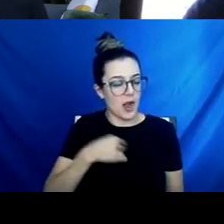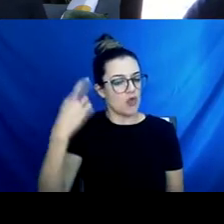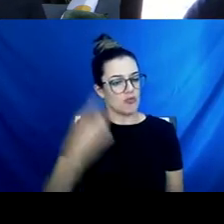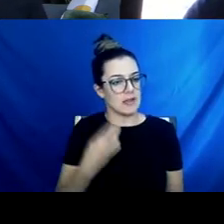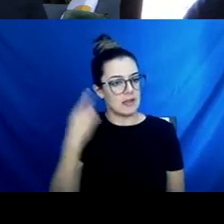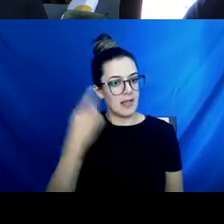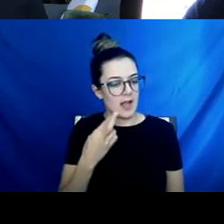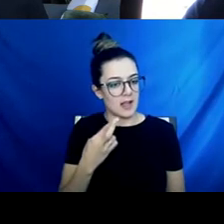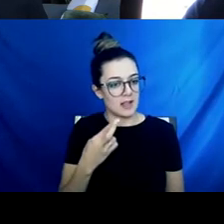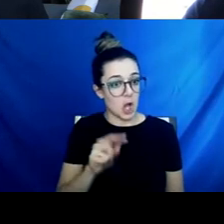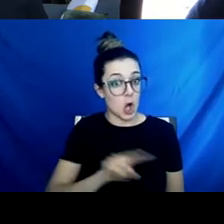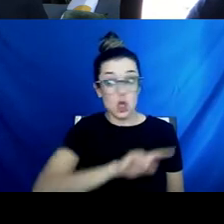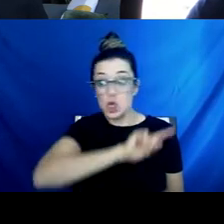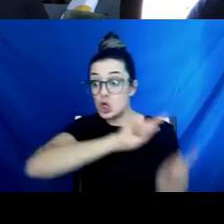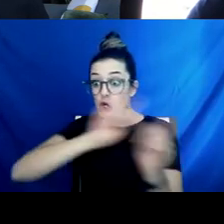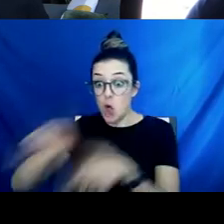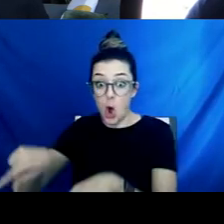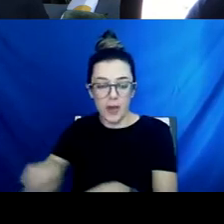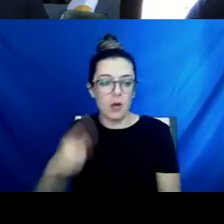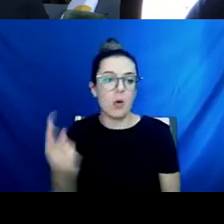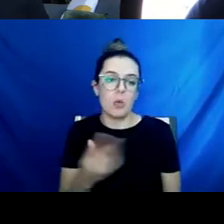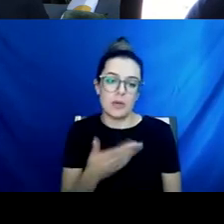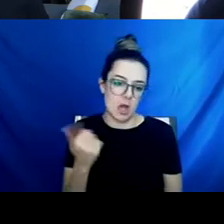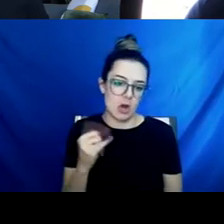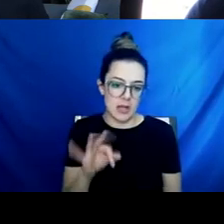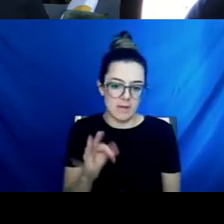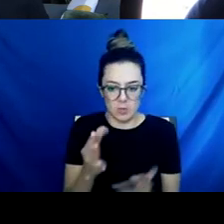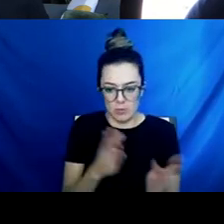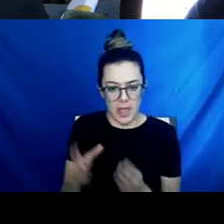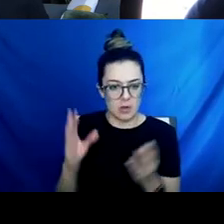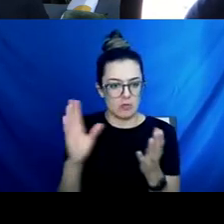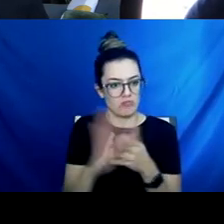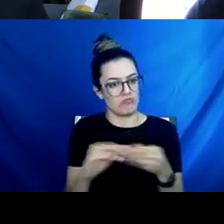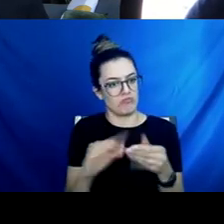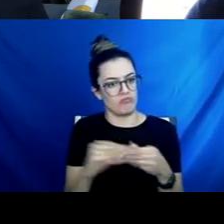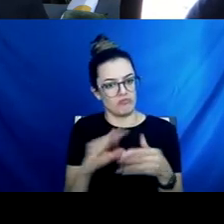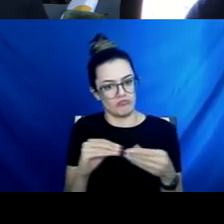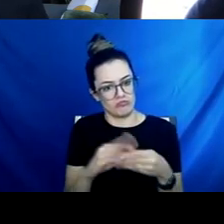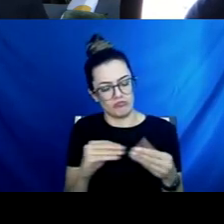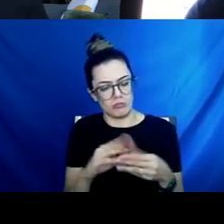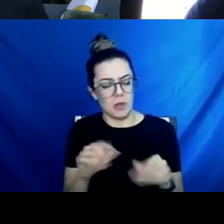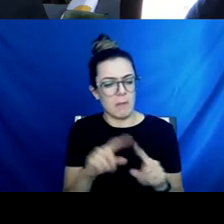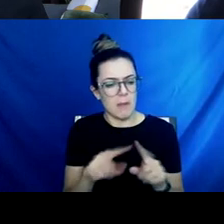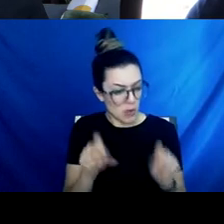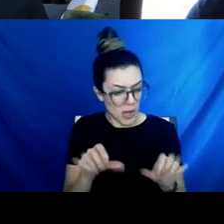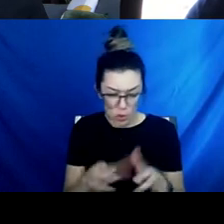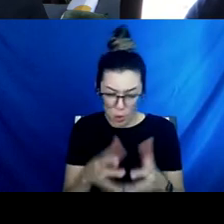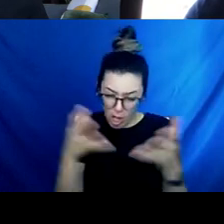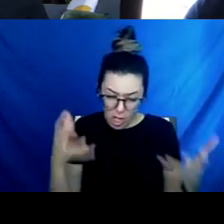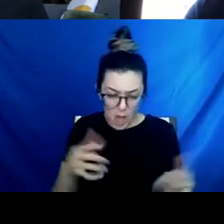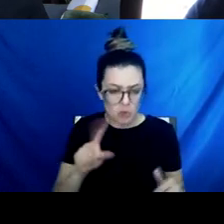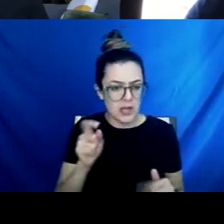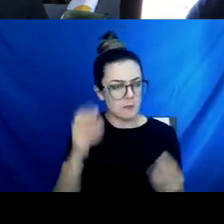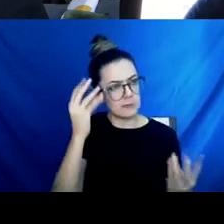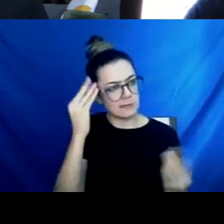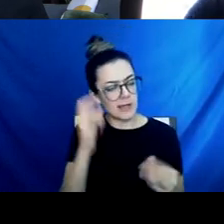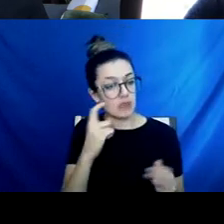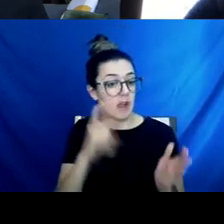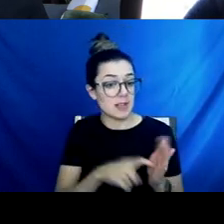I'm feeling more interested in covering it as I'm talking about it. Maybe there's a chance to kind of bring this story up in a way that makes people care. And I think